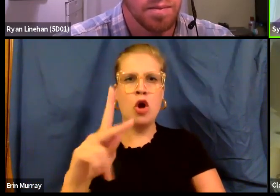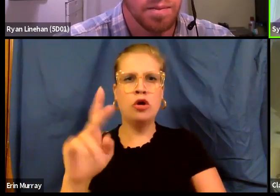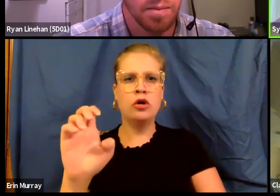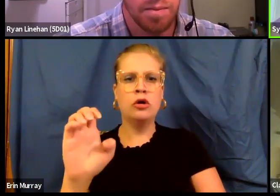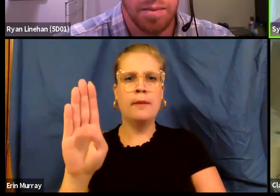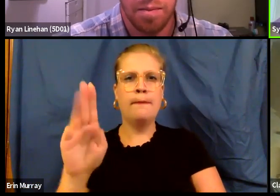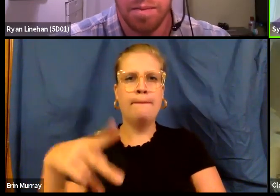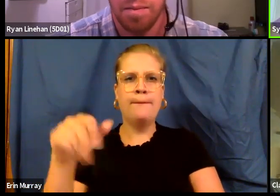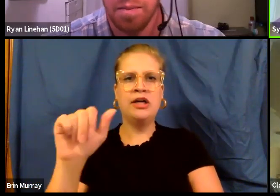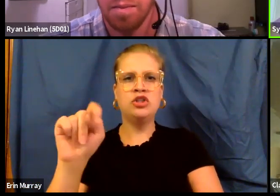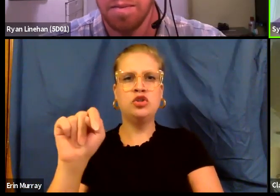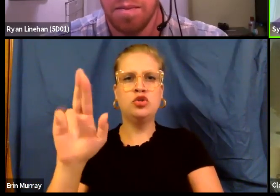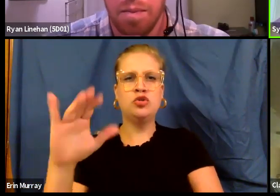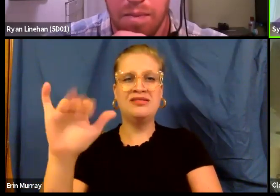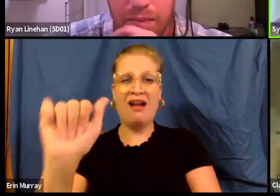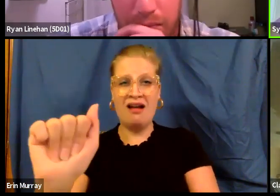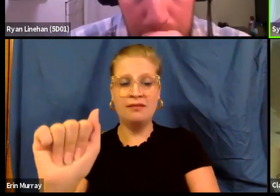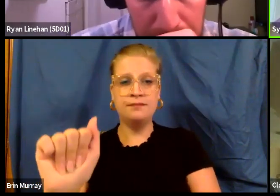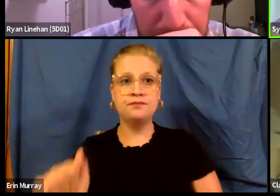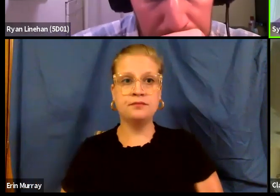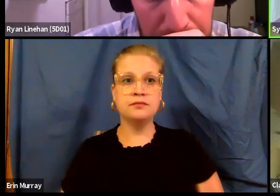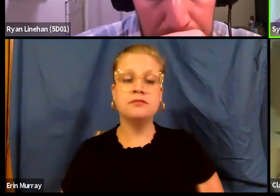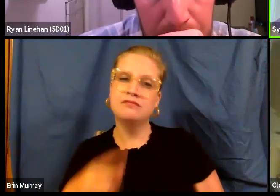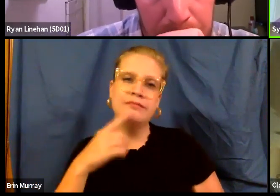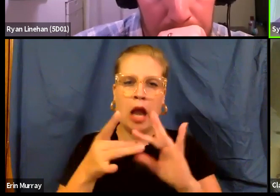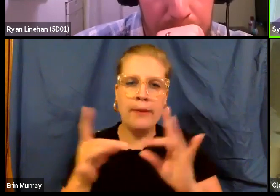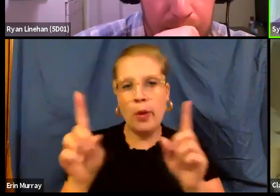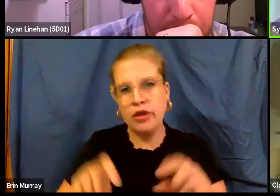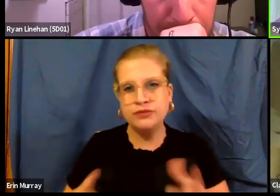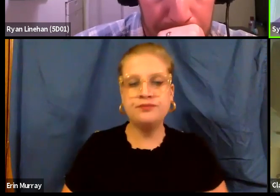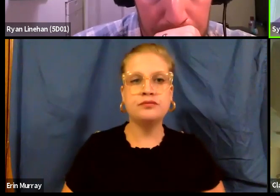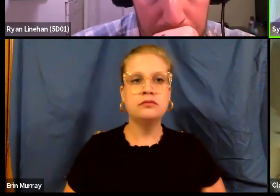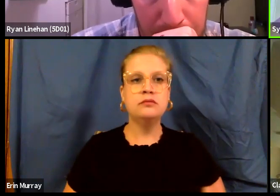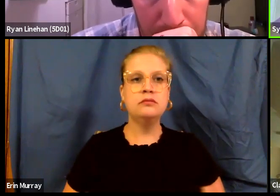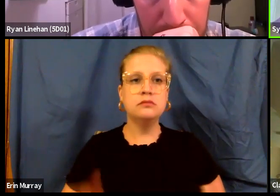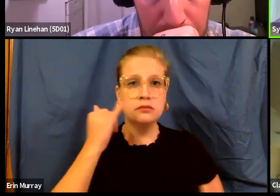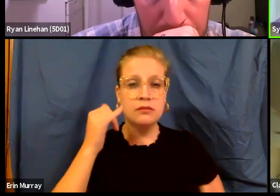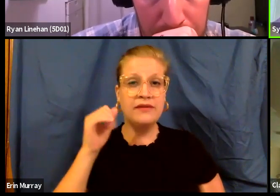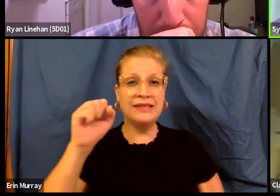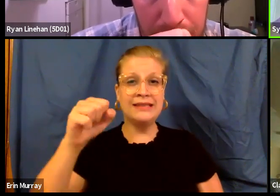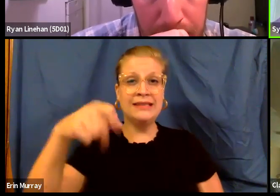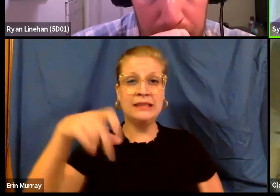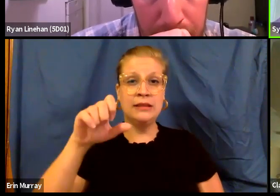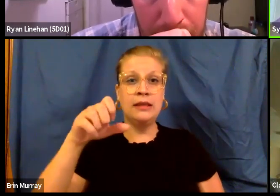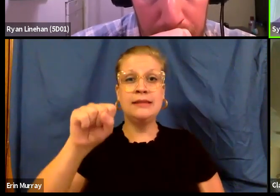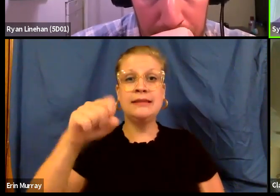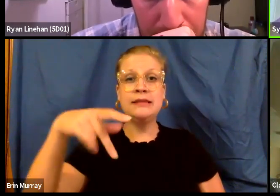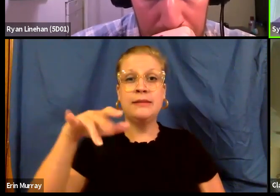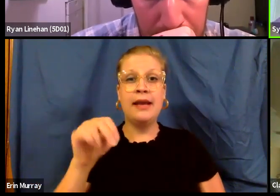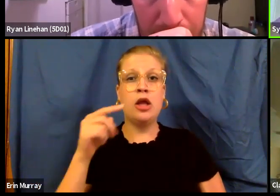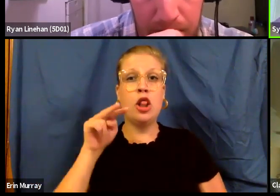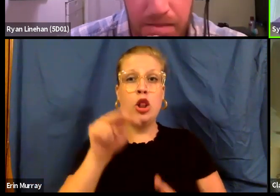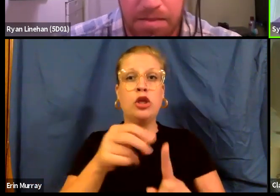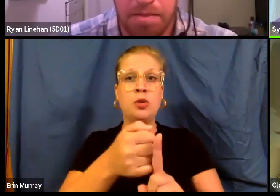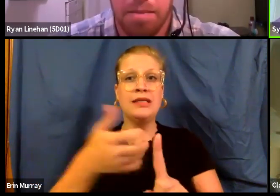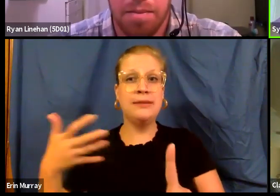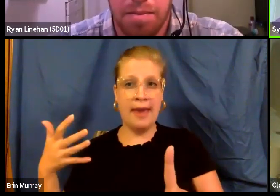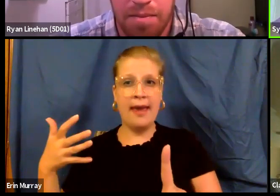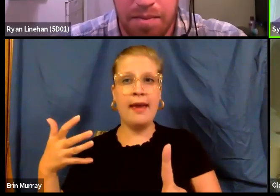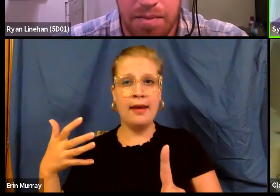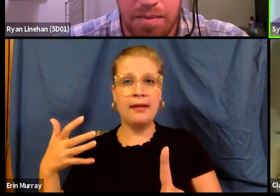Herzog. If spin is, or a comment question, if spin is looking to increase accessibility, they should look at where they are doing